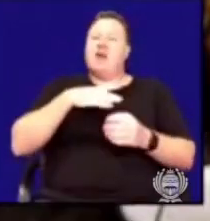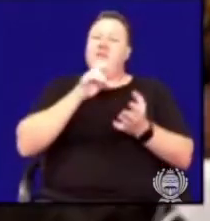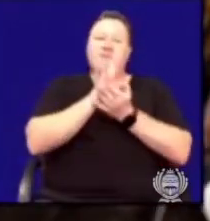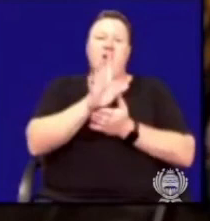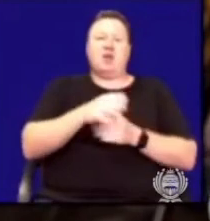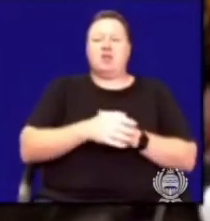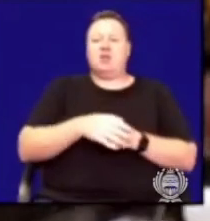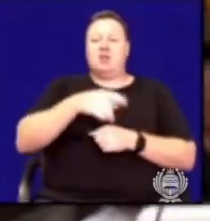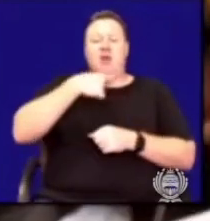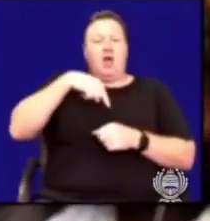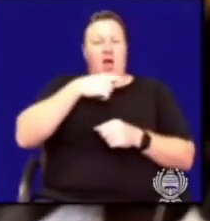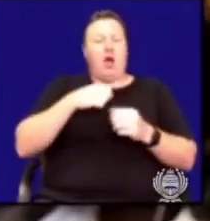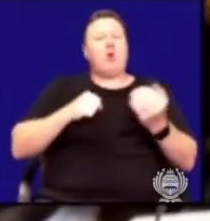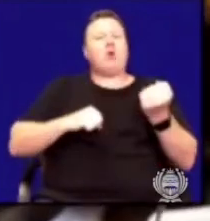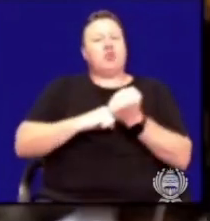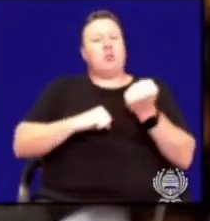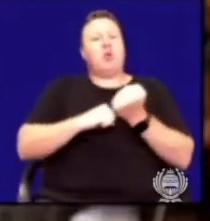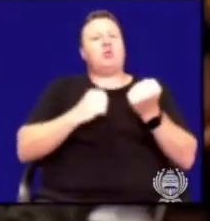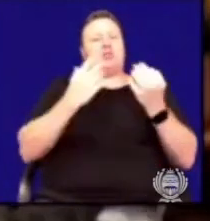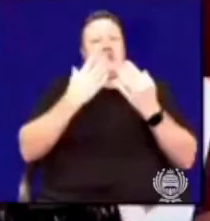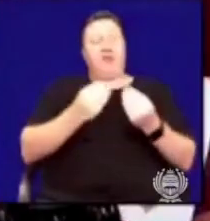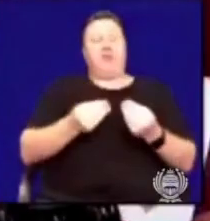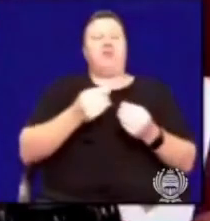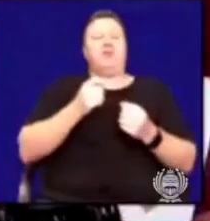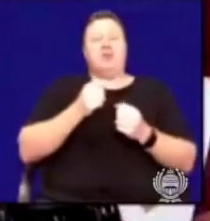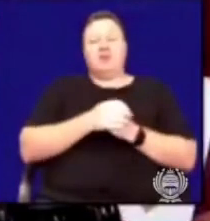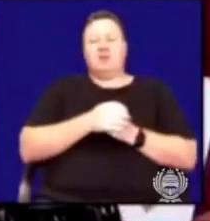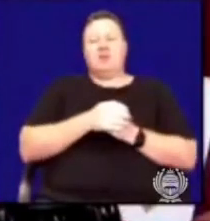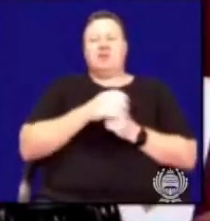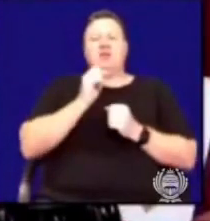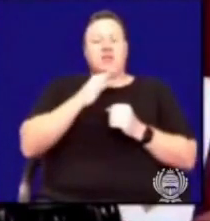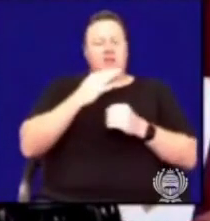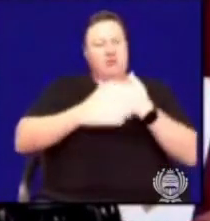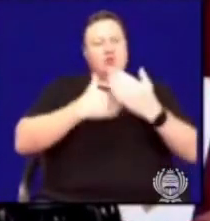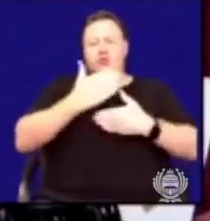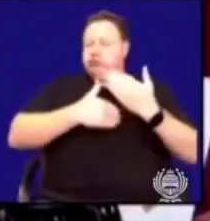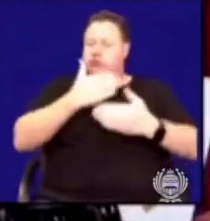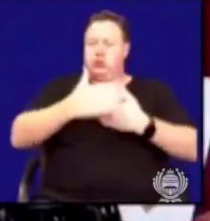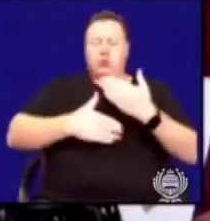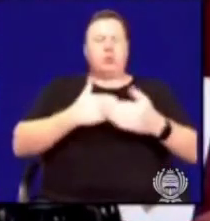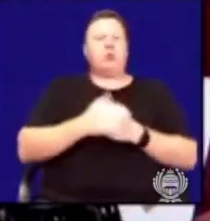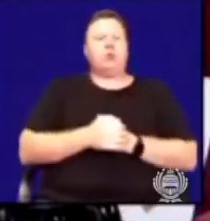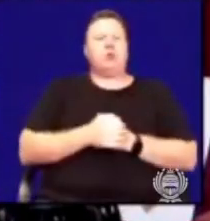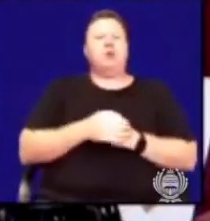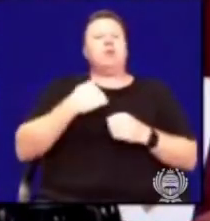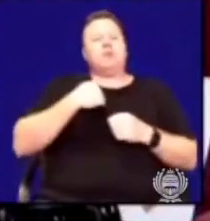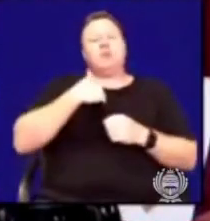our support if you are prepared to follow through with those two crucial words. I thank you.